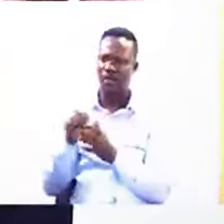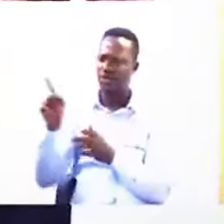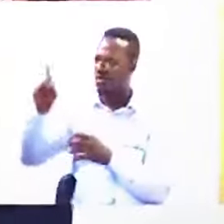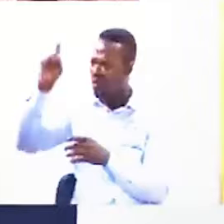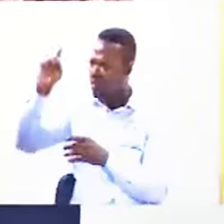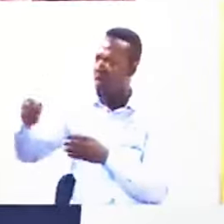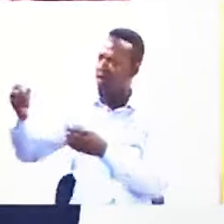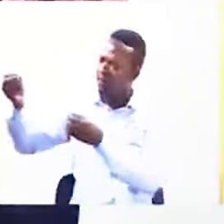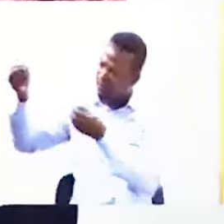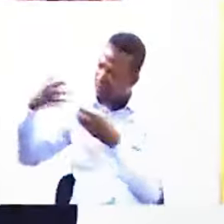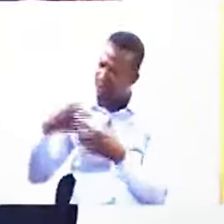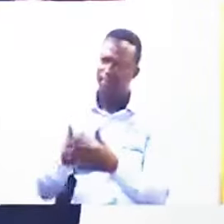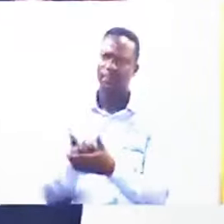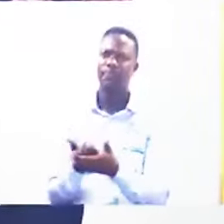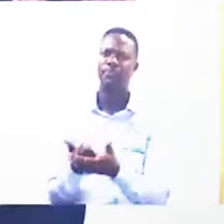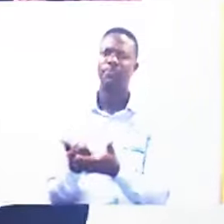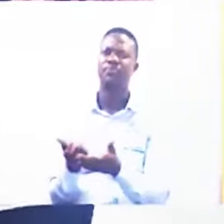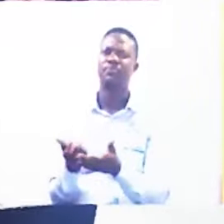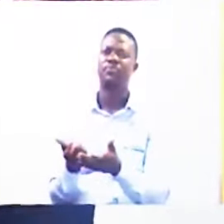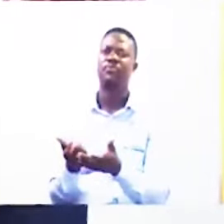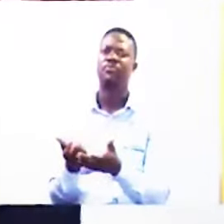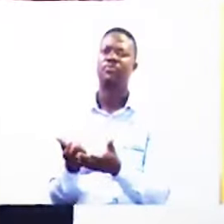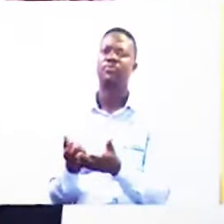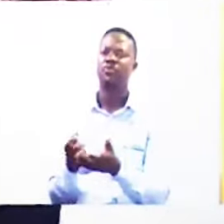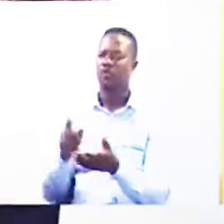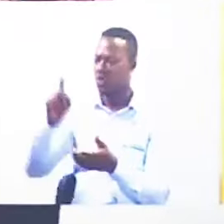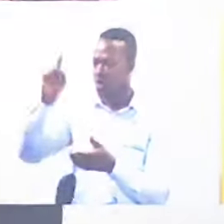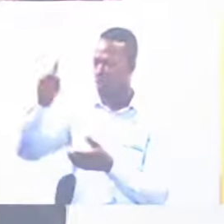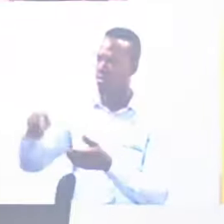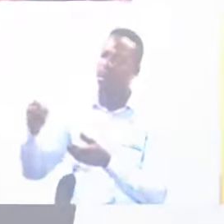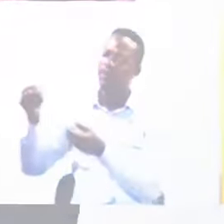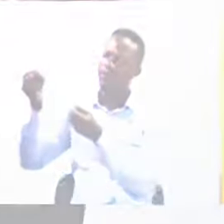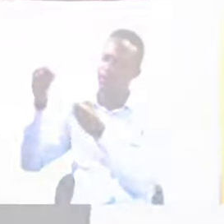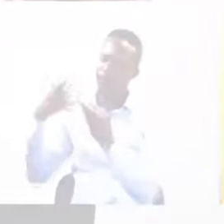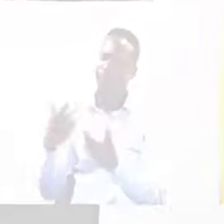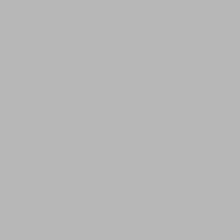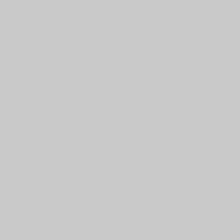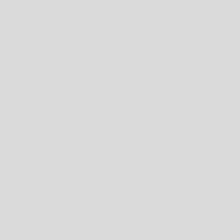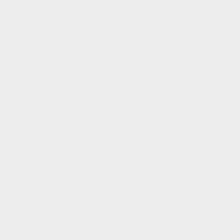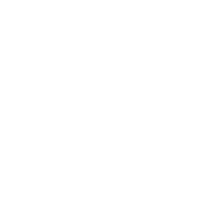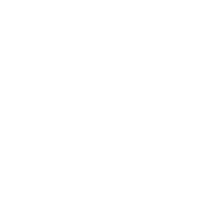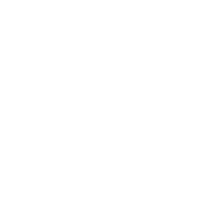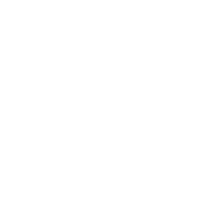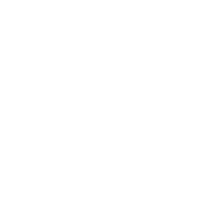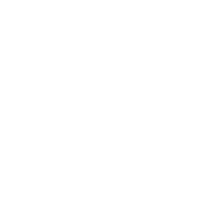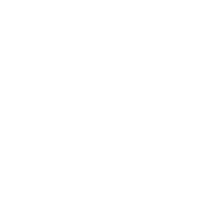me. You should have told me.